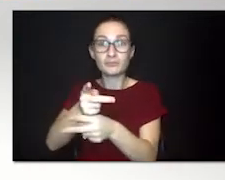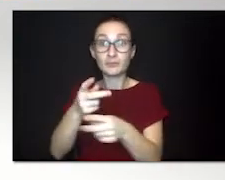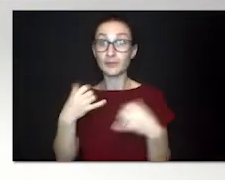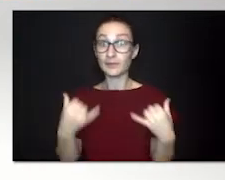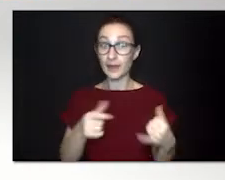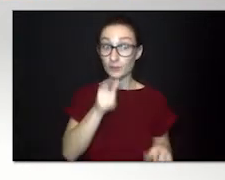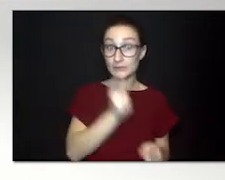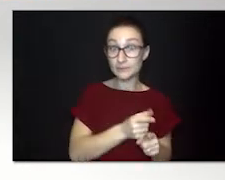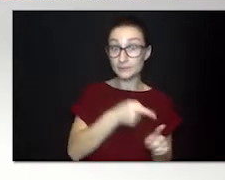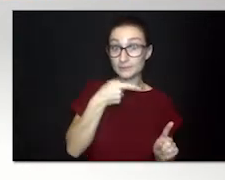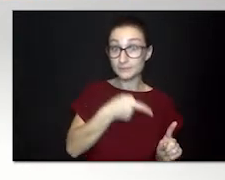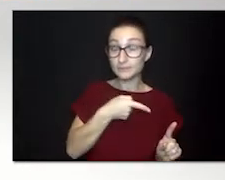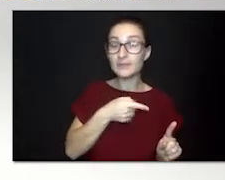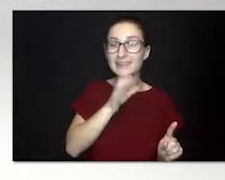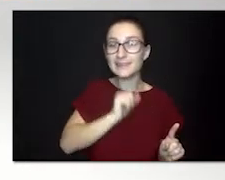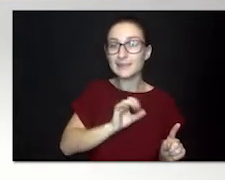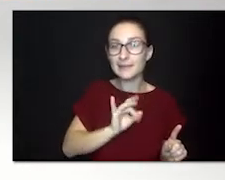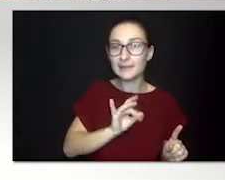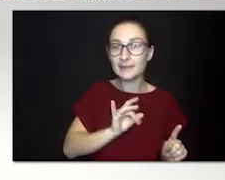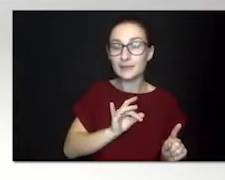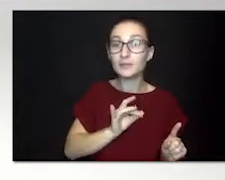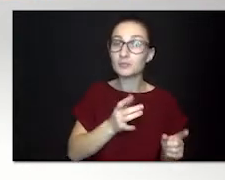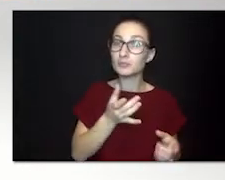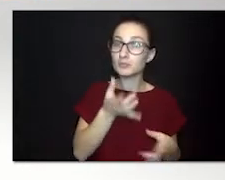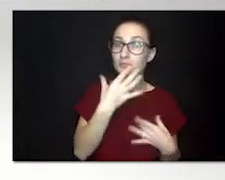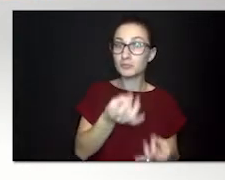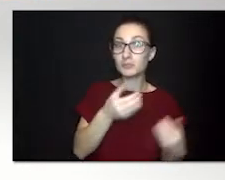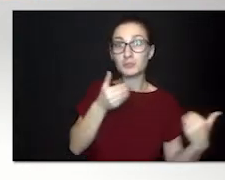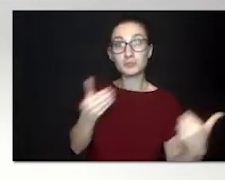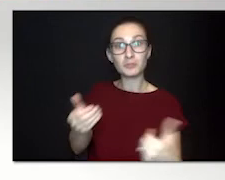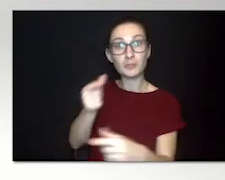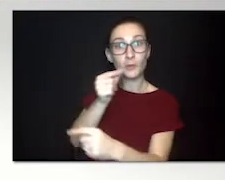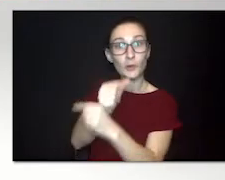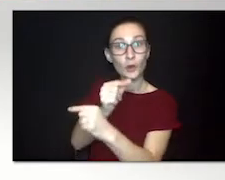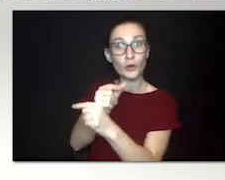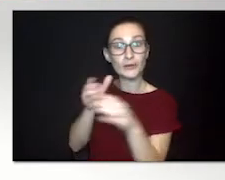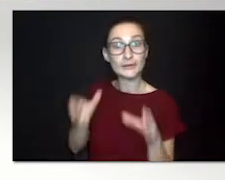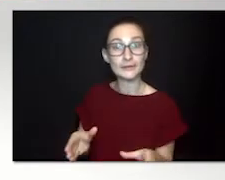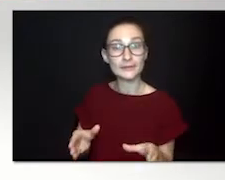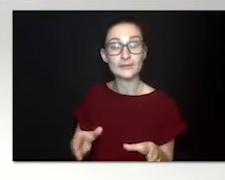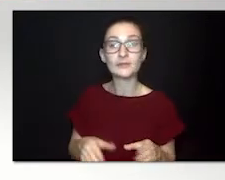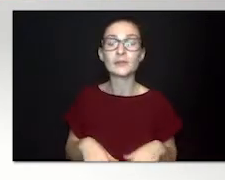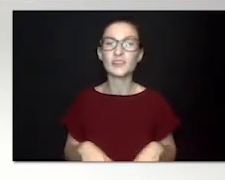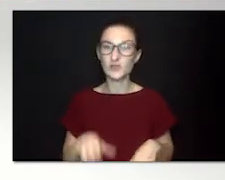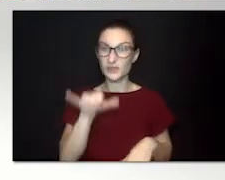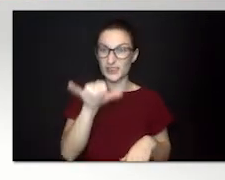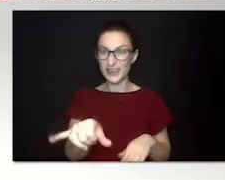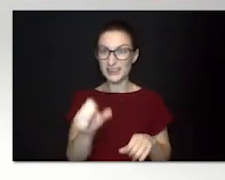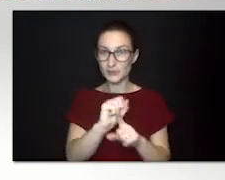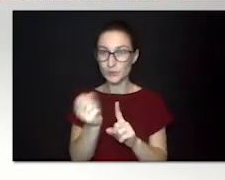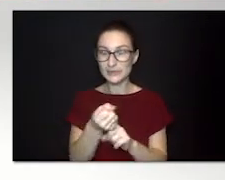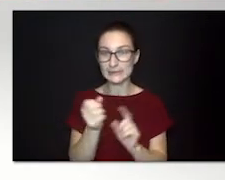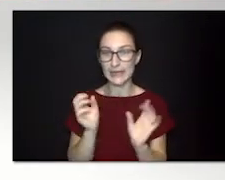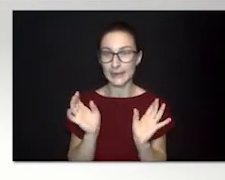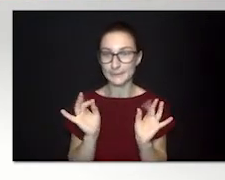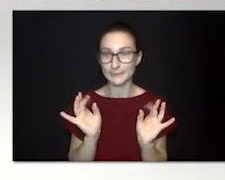reached the age of 18, they were interested in becoming the guardian. The issue with that situation